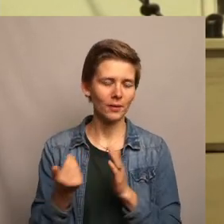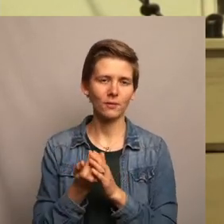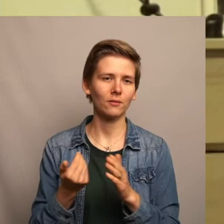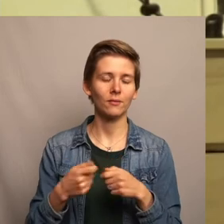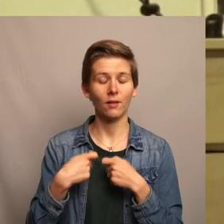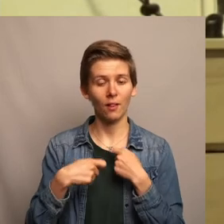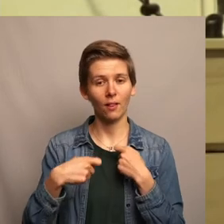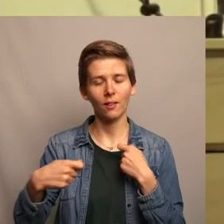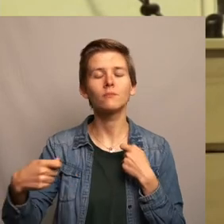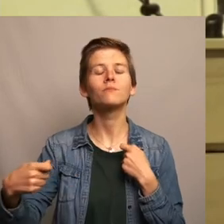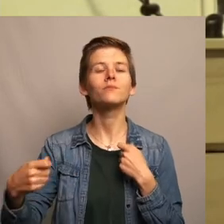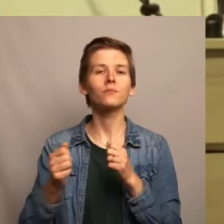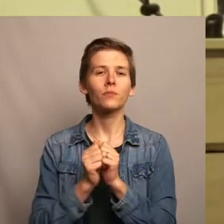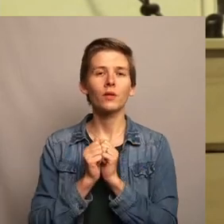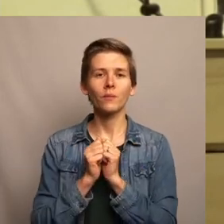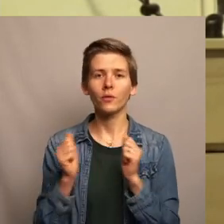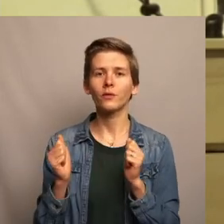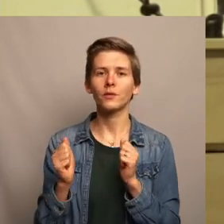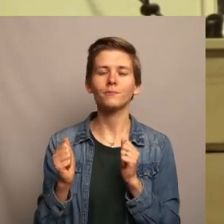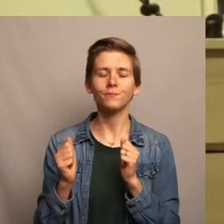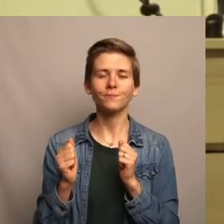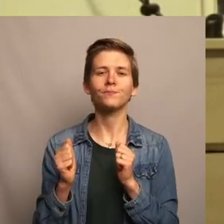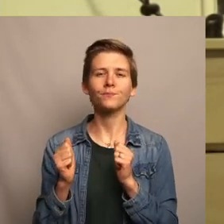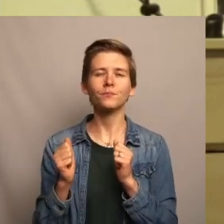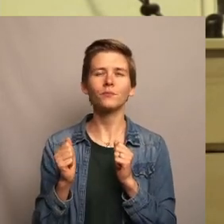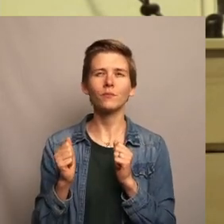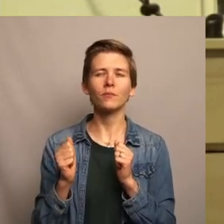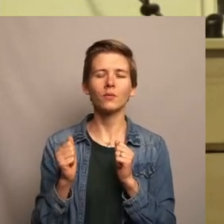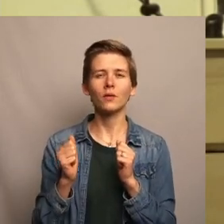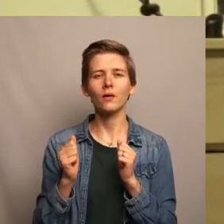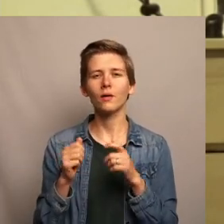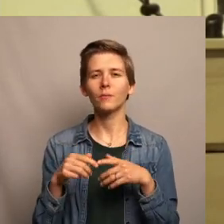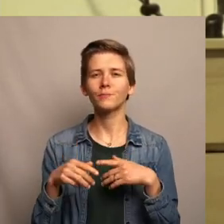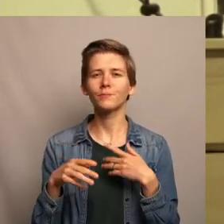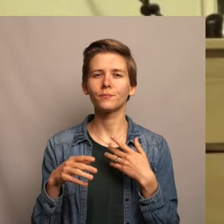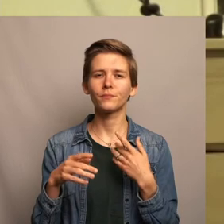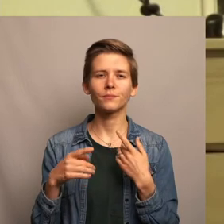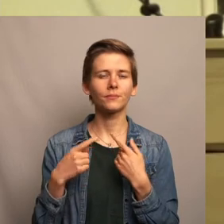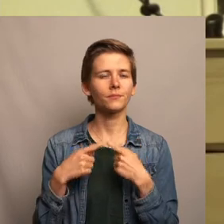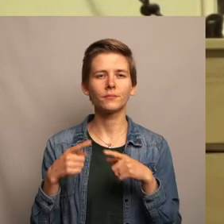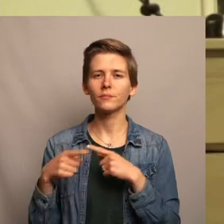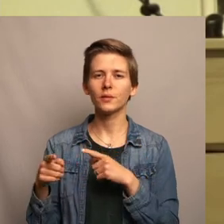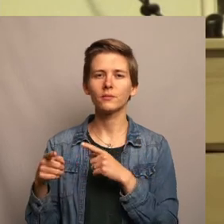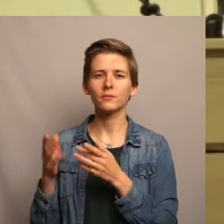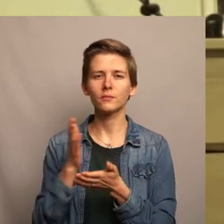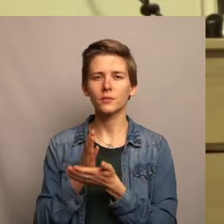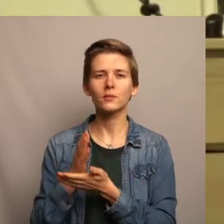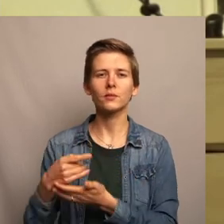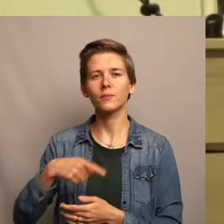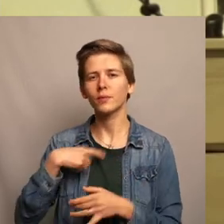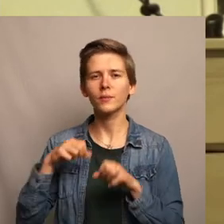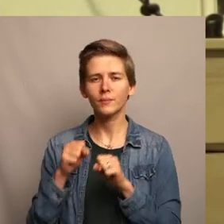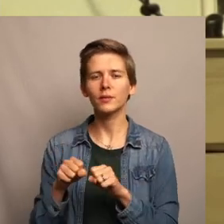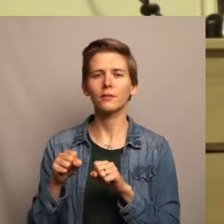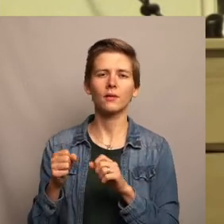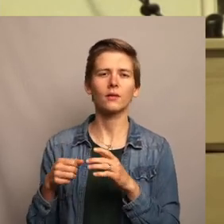the same time, I think that, you know, as I was saying earlier, that there are things that we have to fight for, a long way to go.